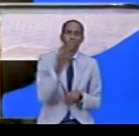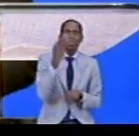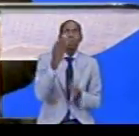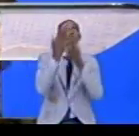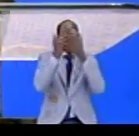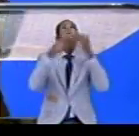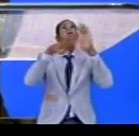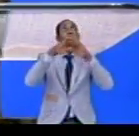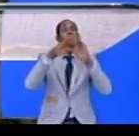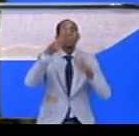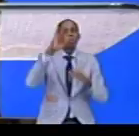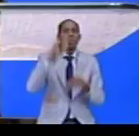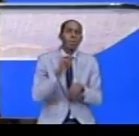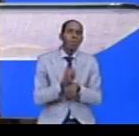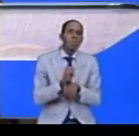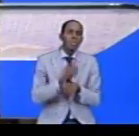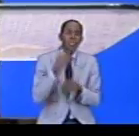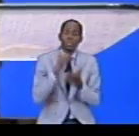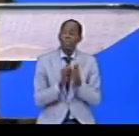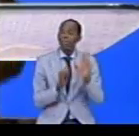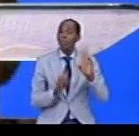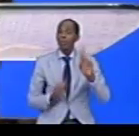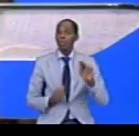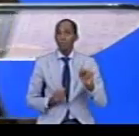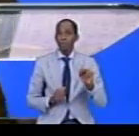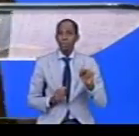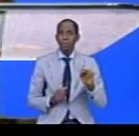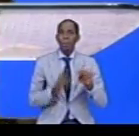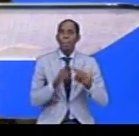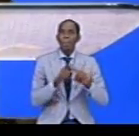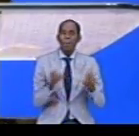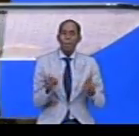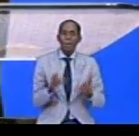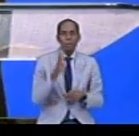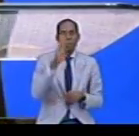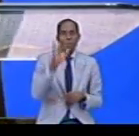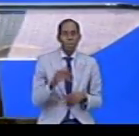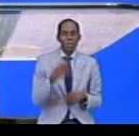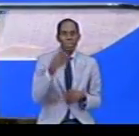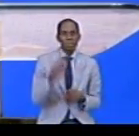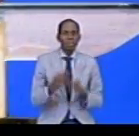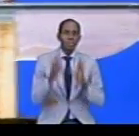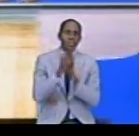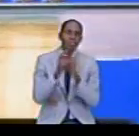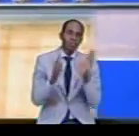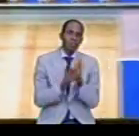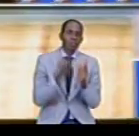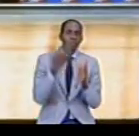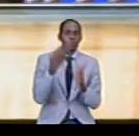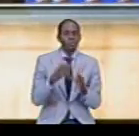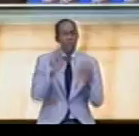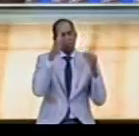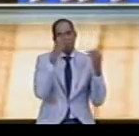by words he said name but by the law of Faith by the